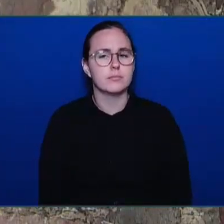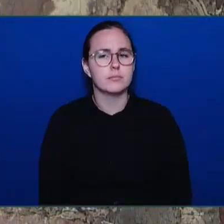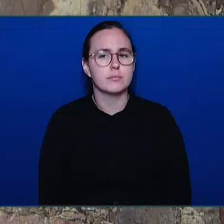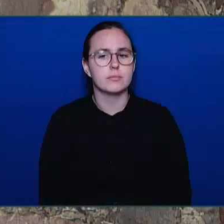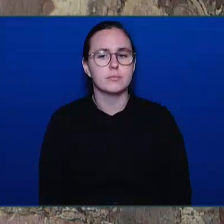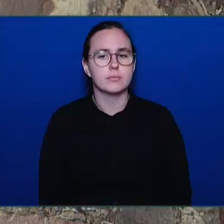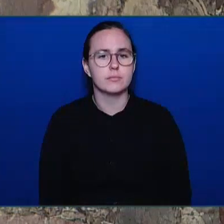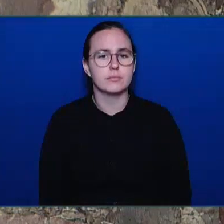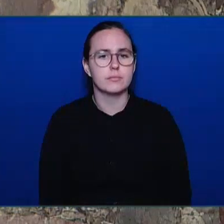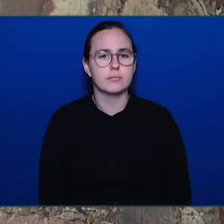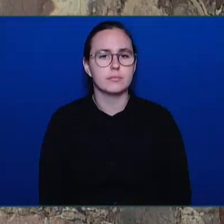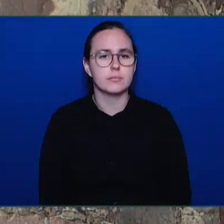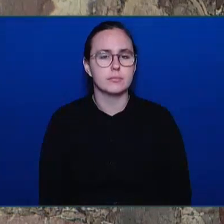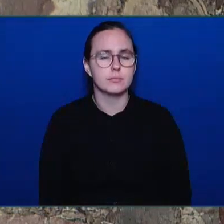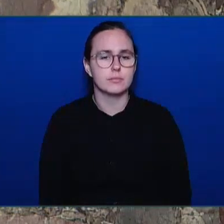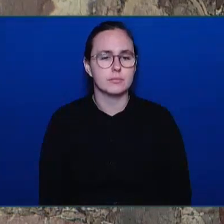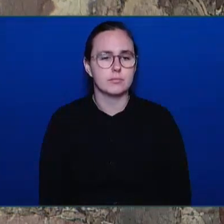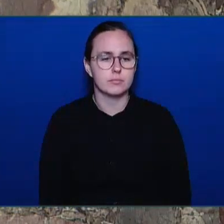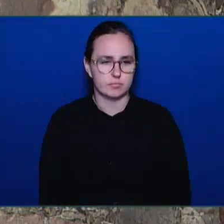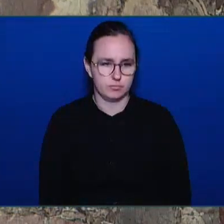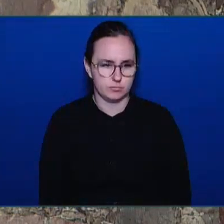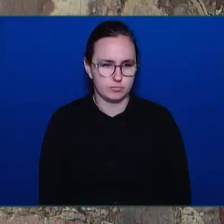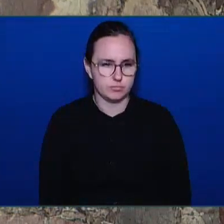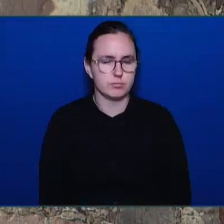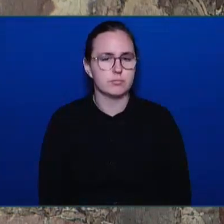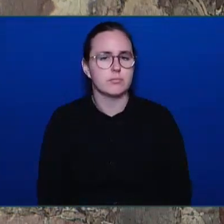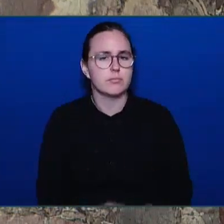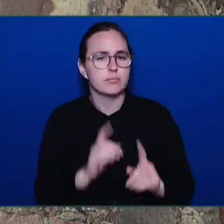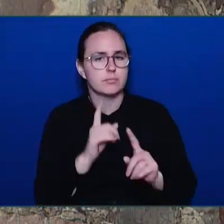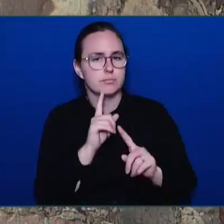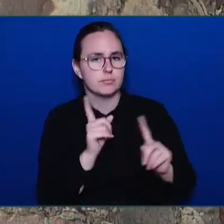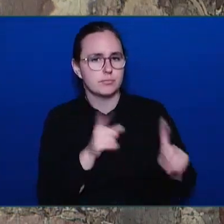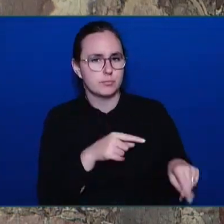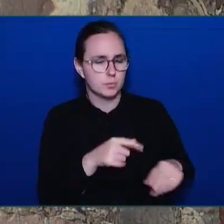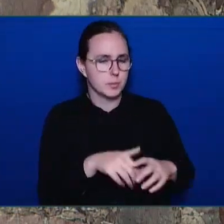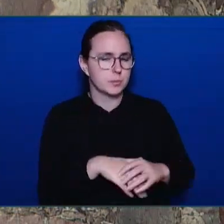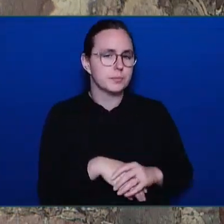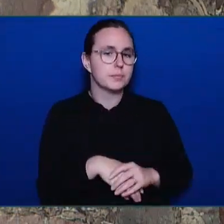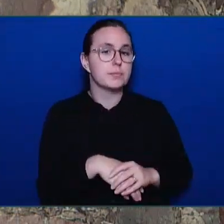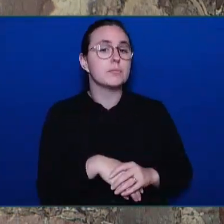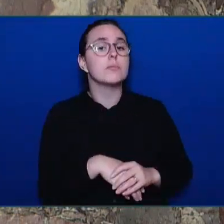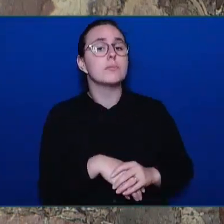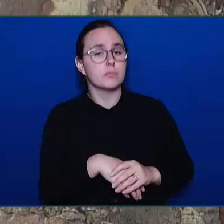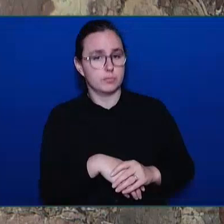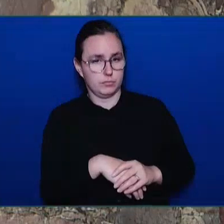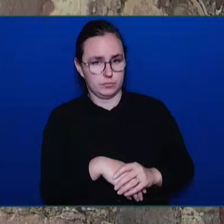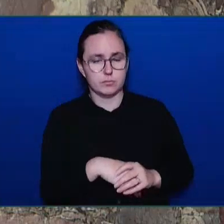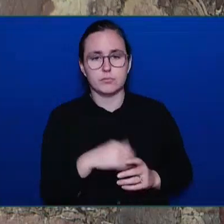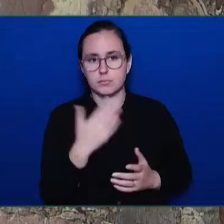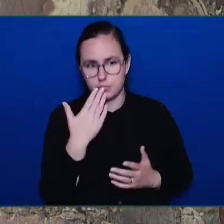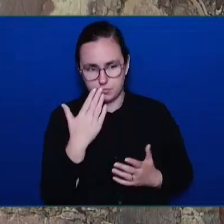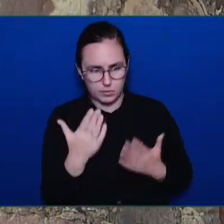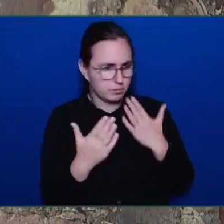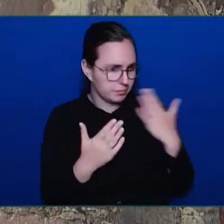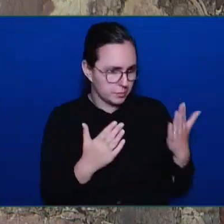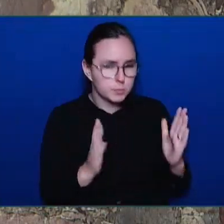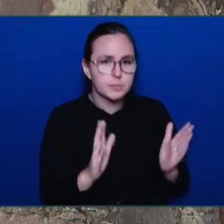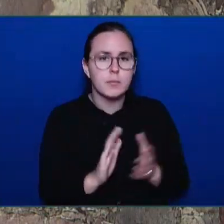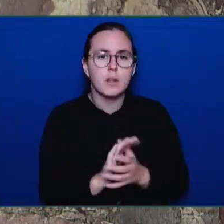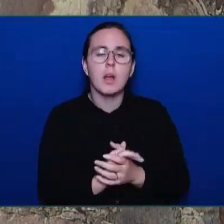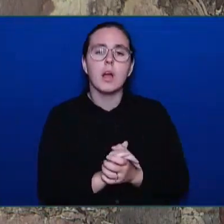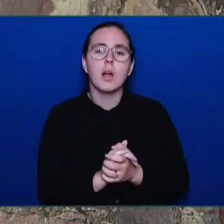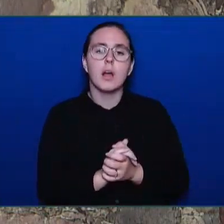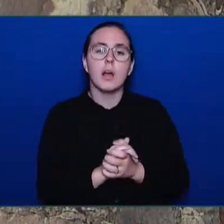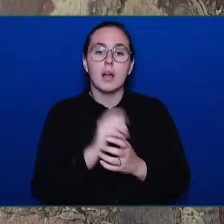Thank you, Honourable Speaker, and I thank the member for the question. I know for British Columbians, access to a family doctor, making sure they have access